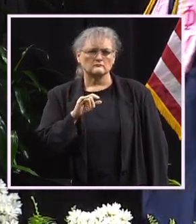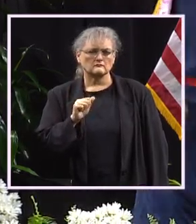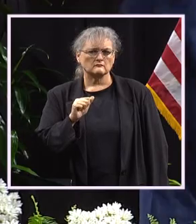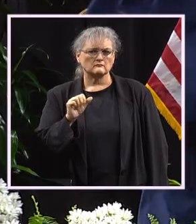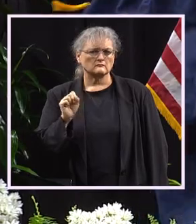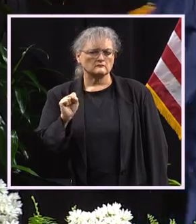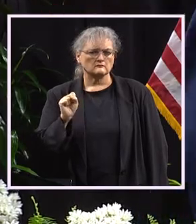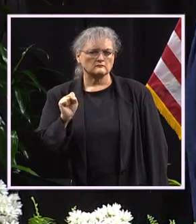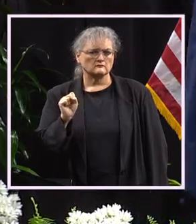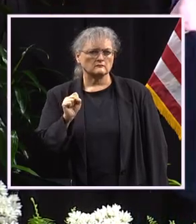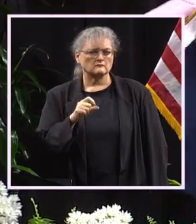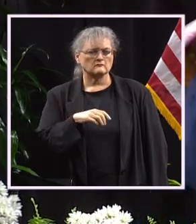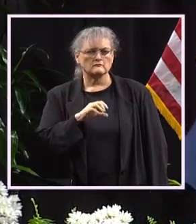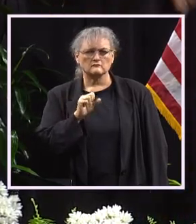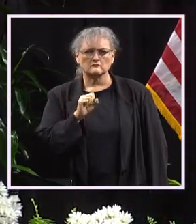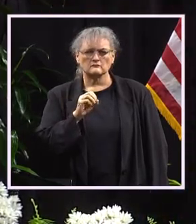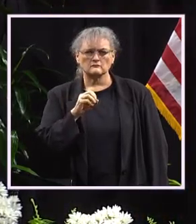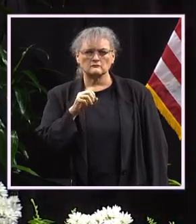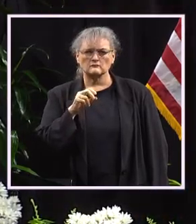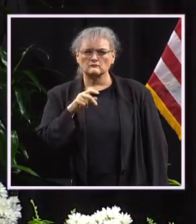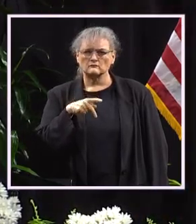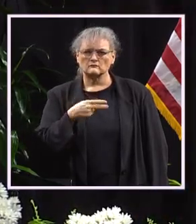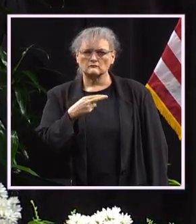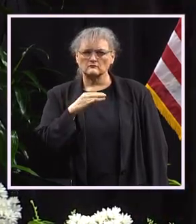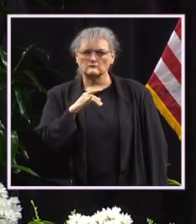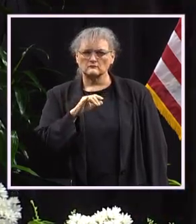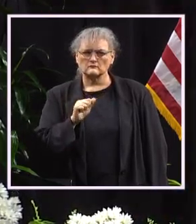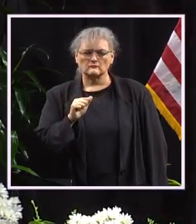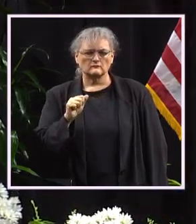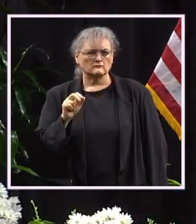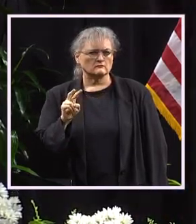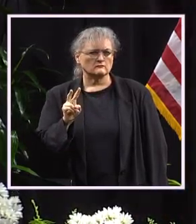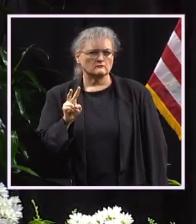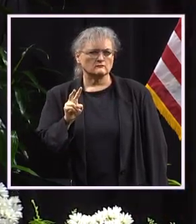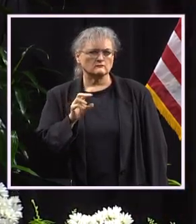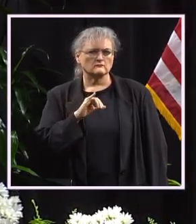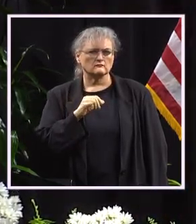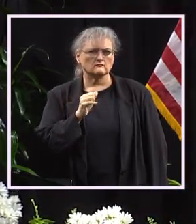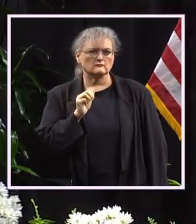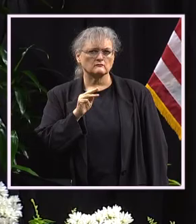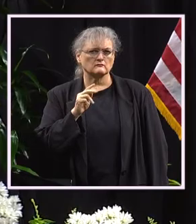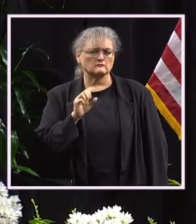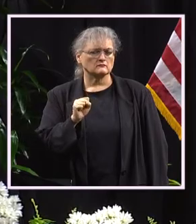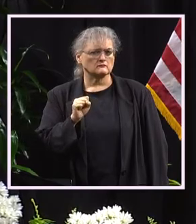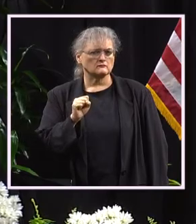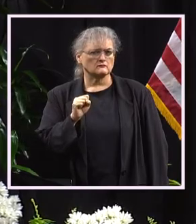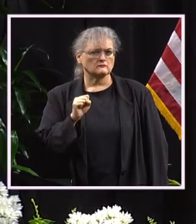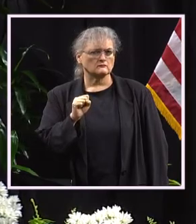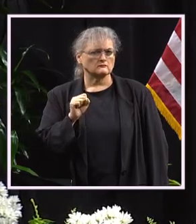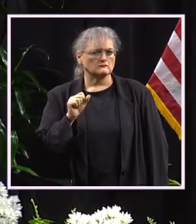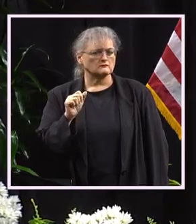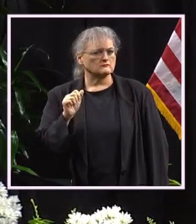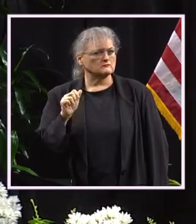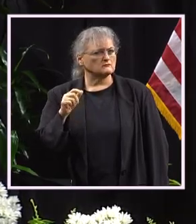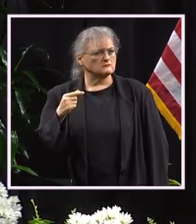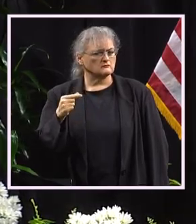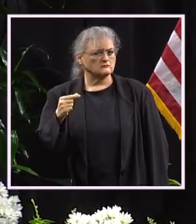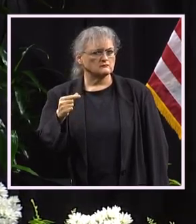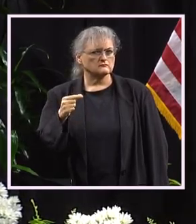Sofia De Anda. James Isaac Nainer, summa cum